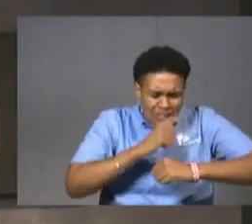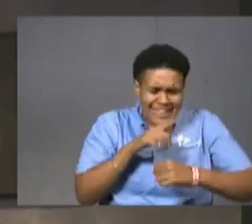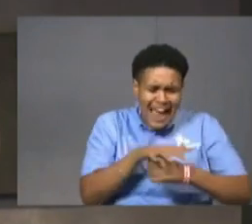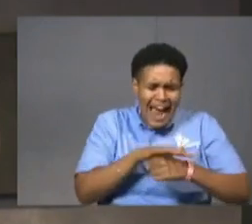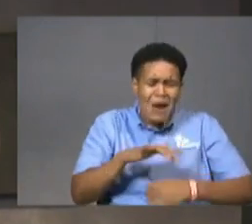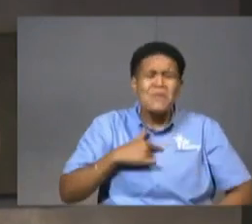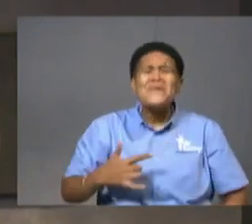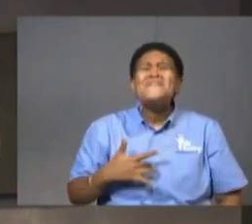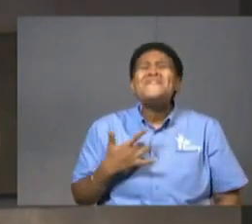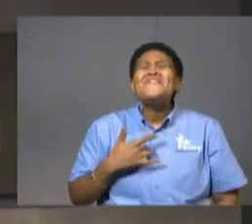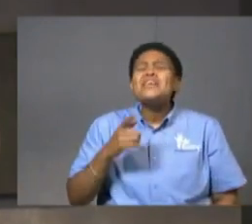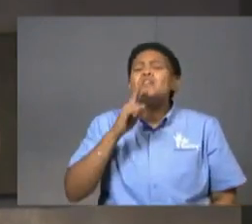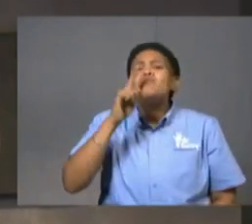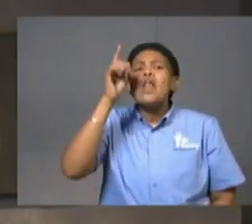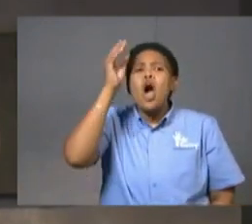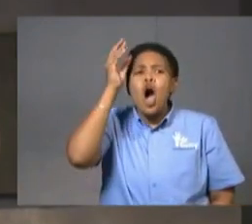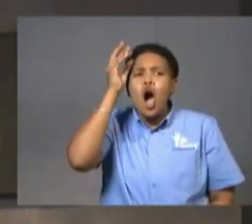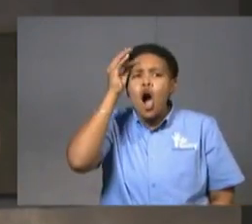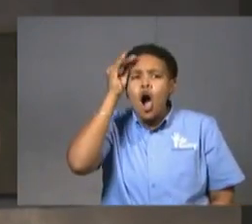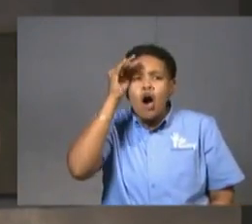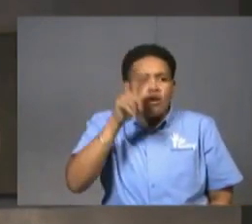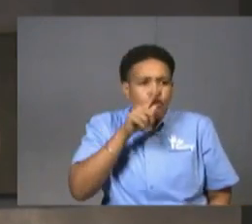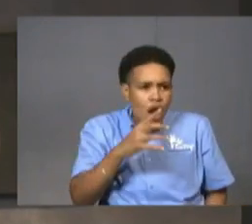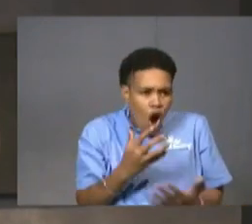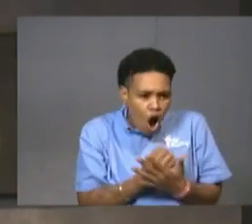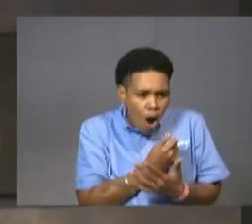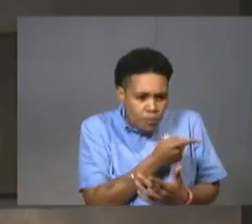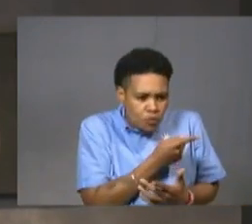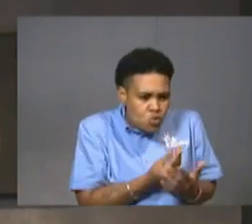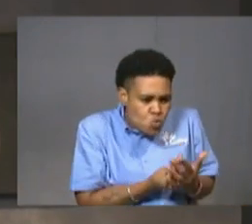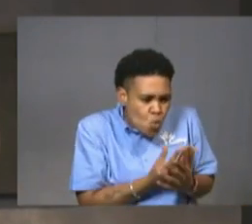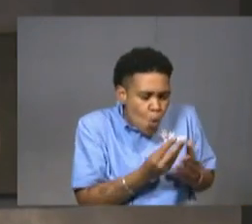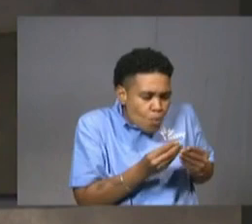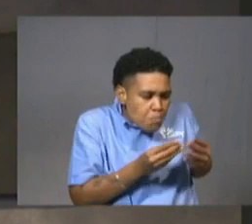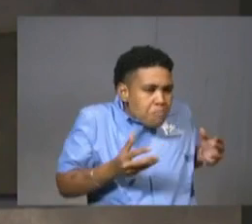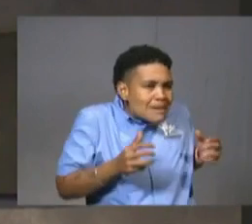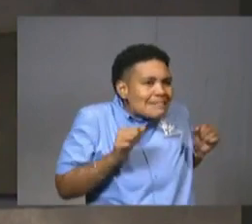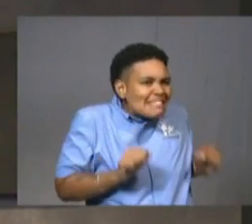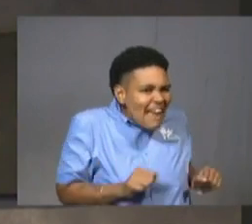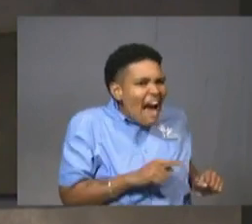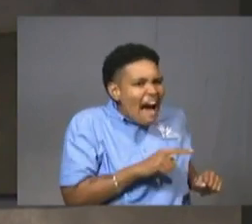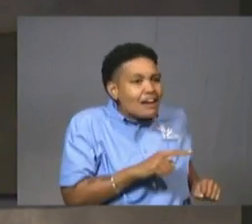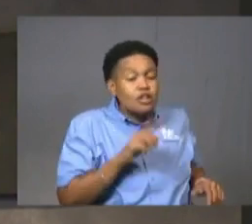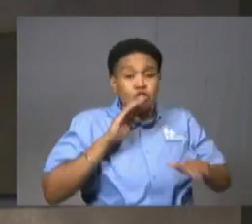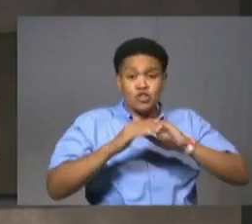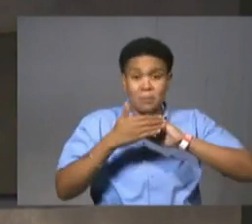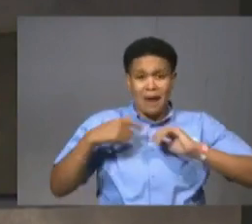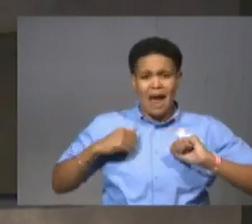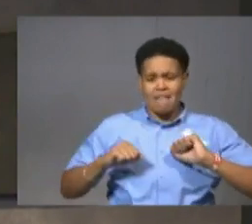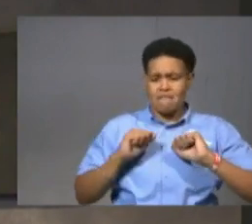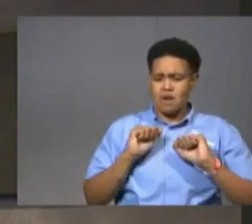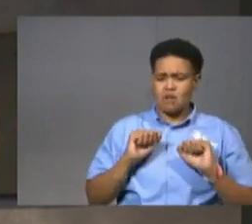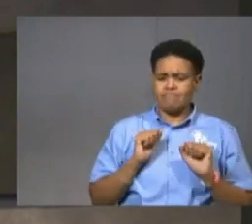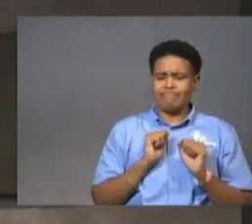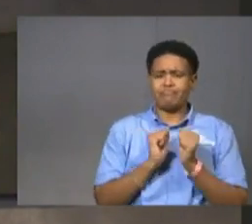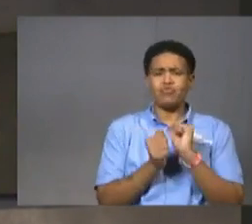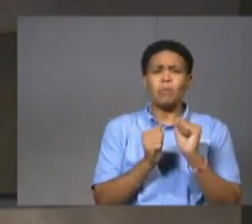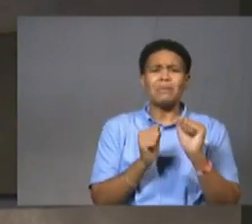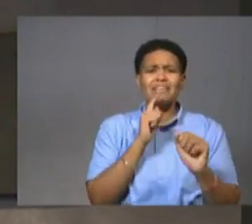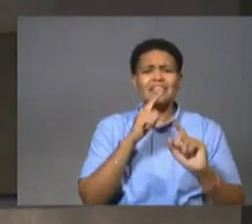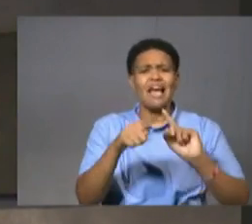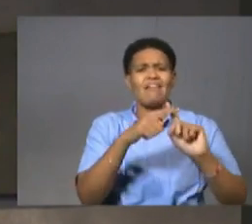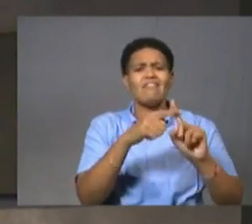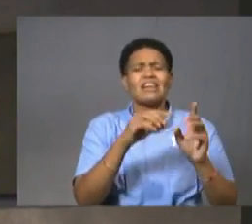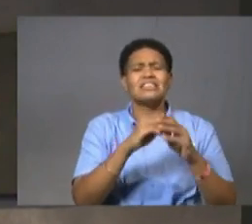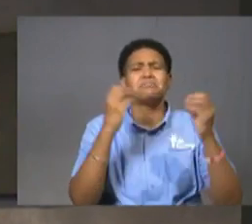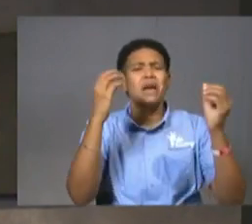there's considerable opportunity for growth. Jamaica has competitive advantage in a number of crops: cocoa,